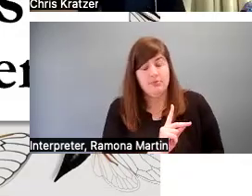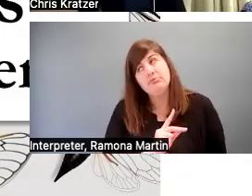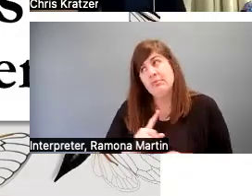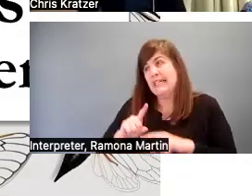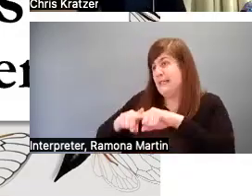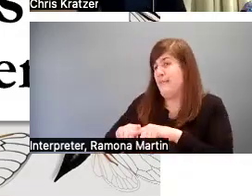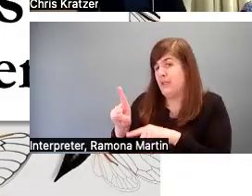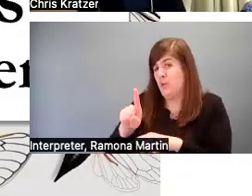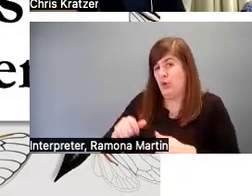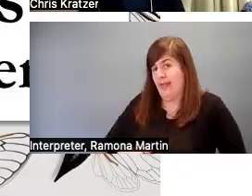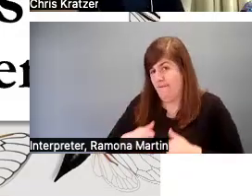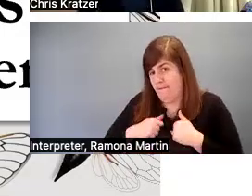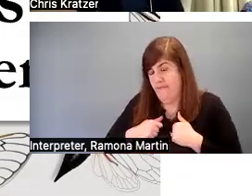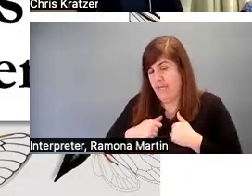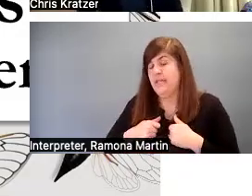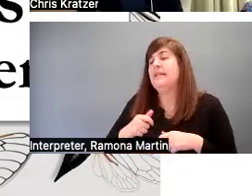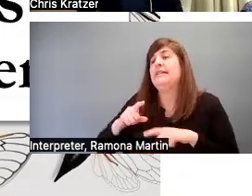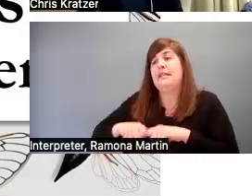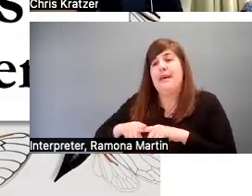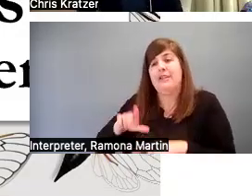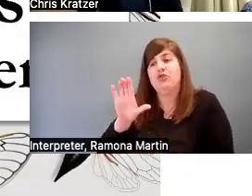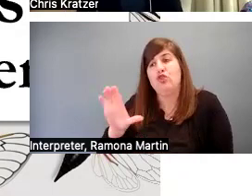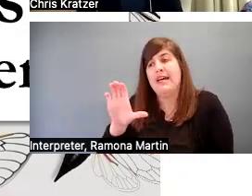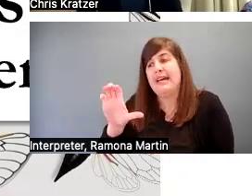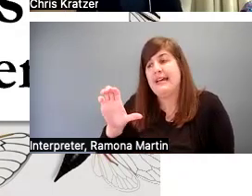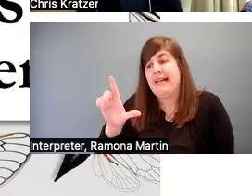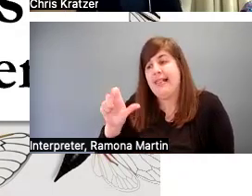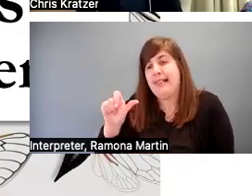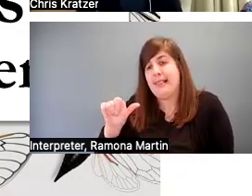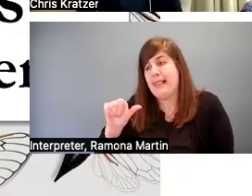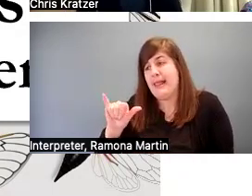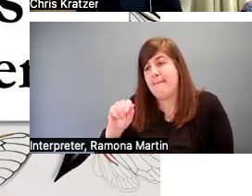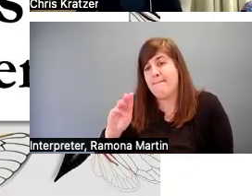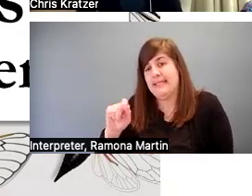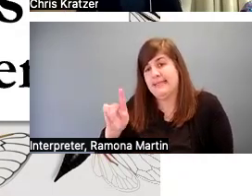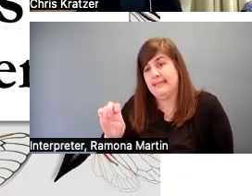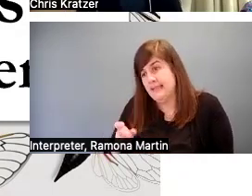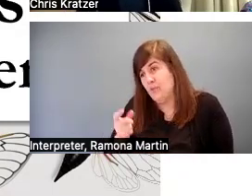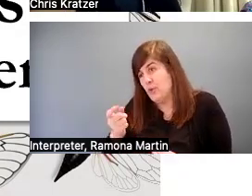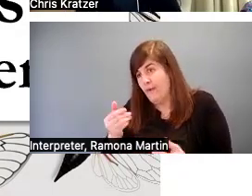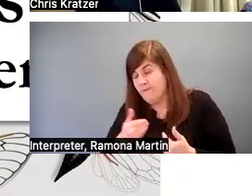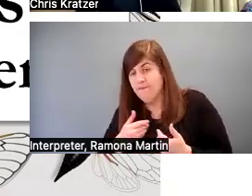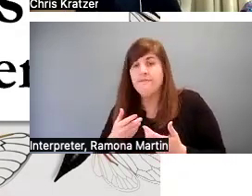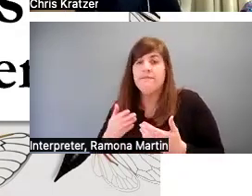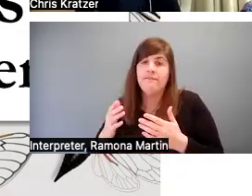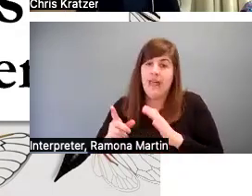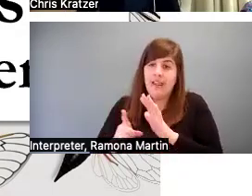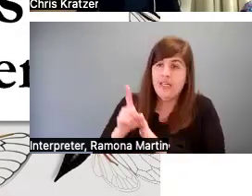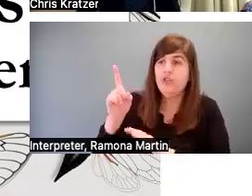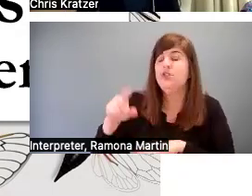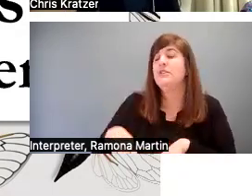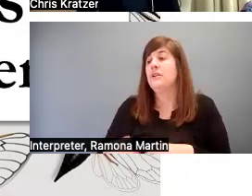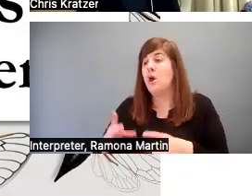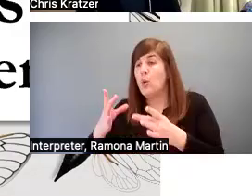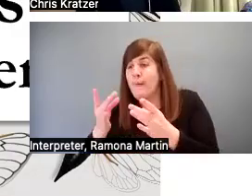on where you are. It depends on the climate that you live in. Um, and the elevation and how much humidity